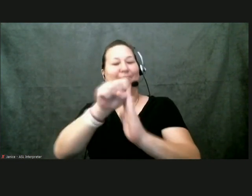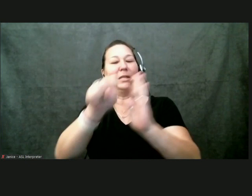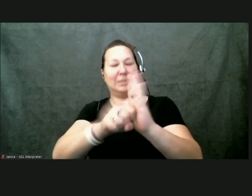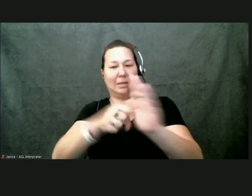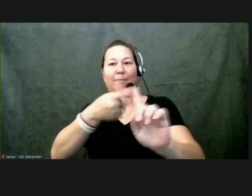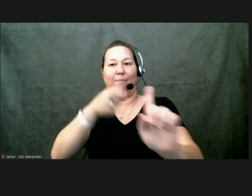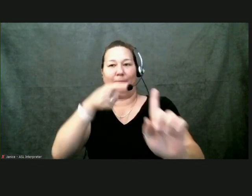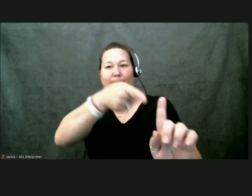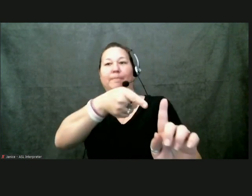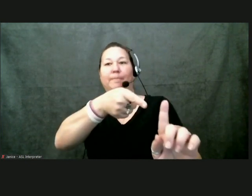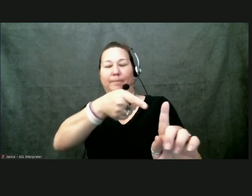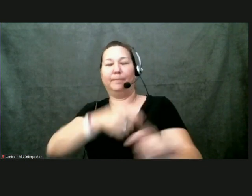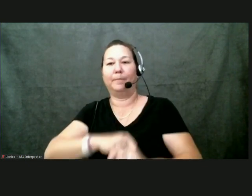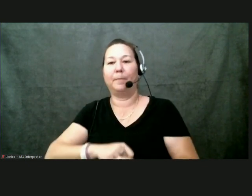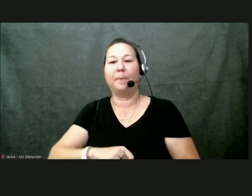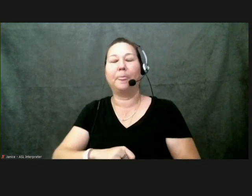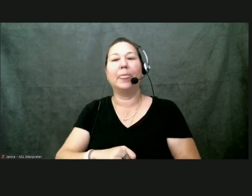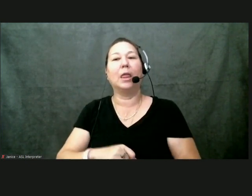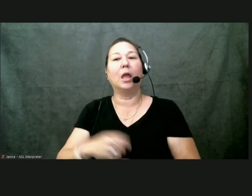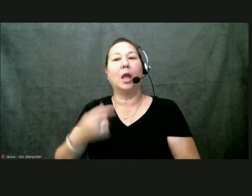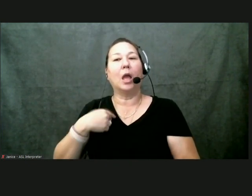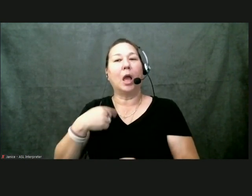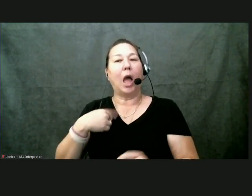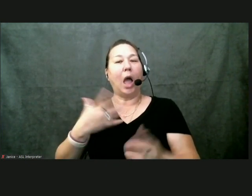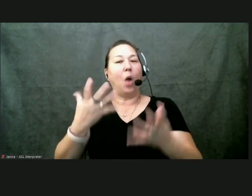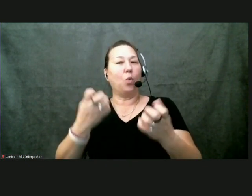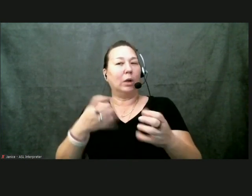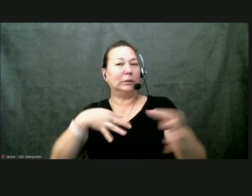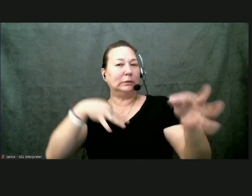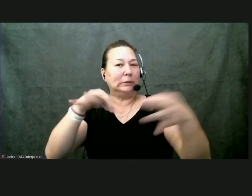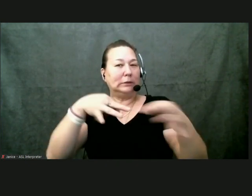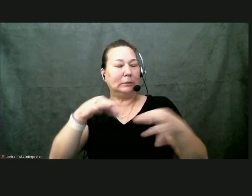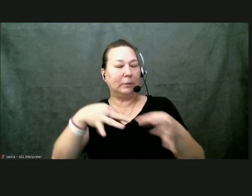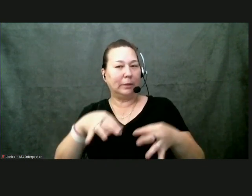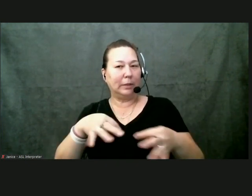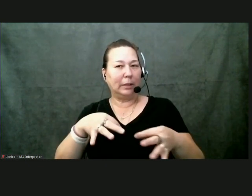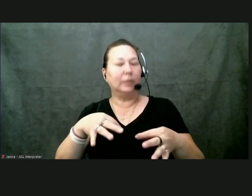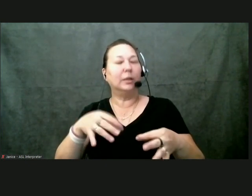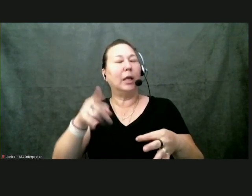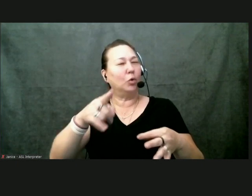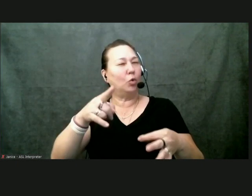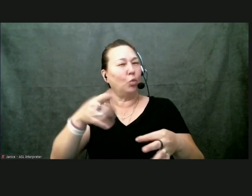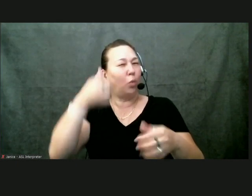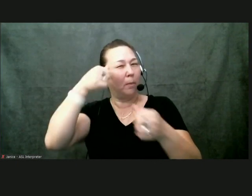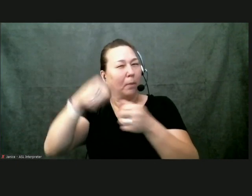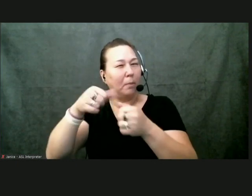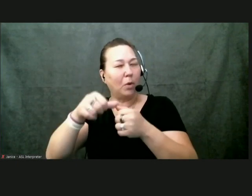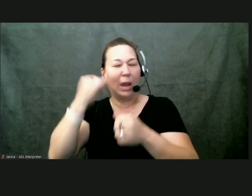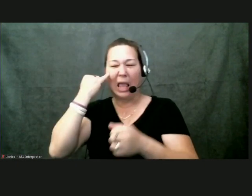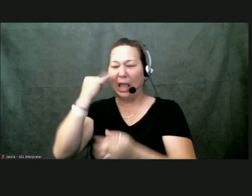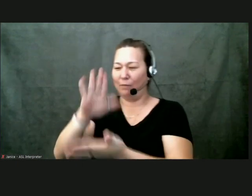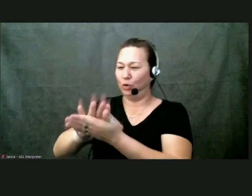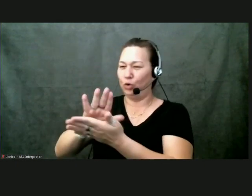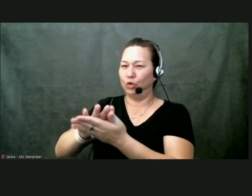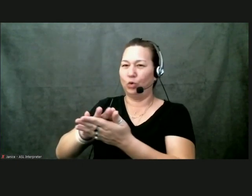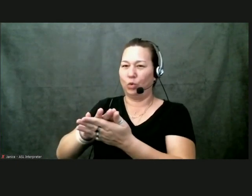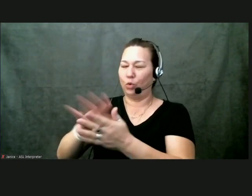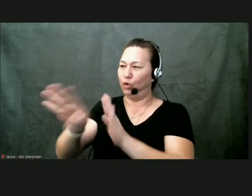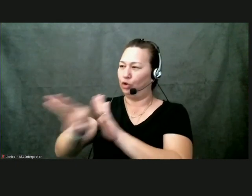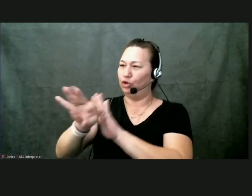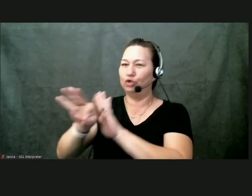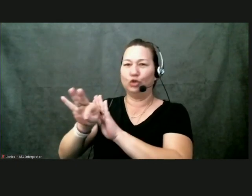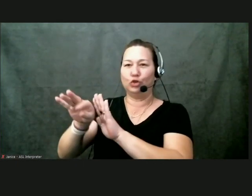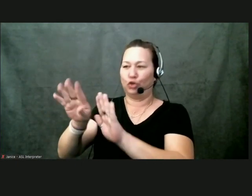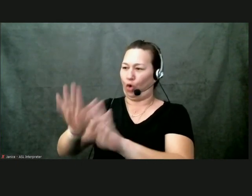support for schools. But one of the question you need to realize is that even if a school chooses to reopen, because